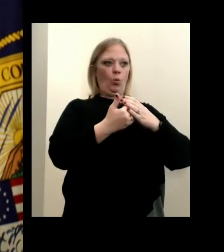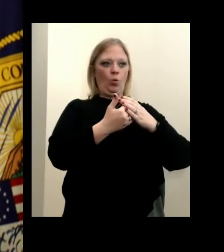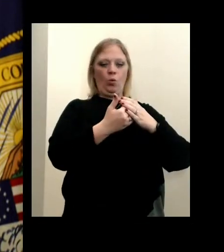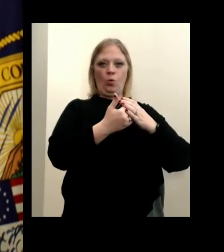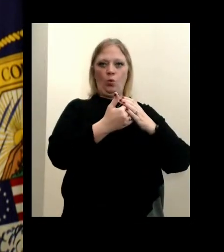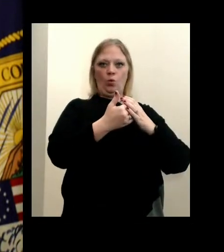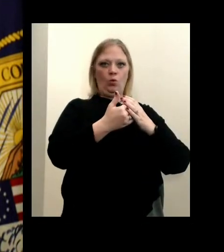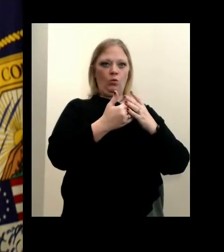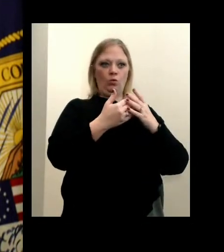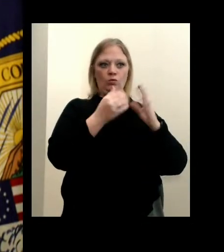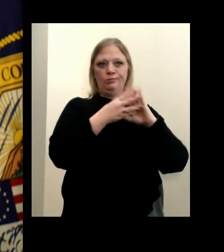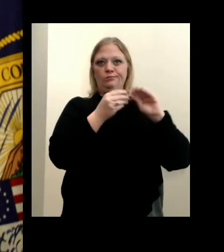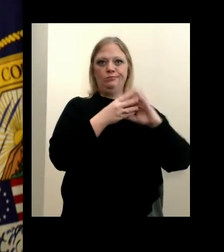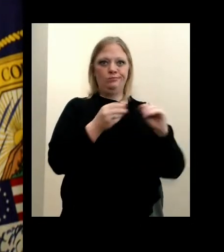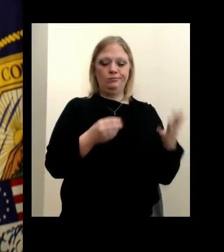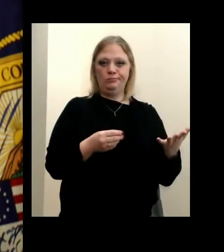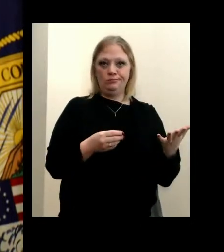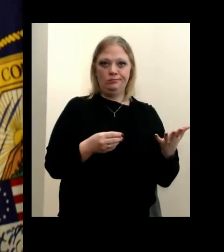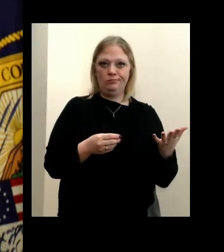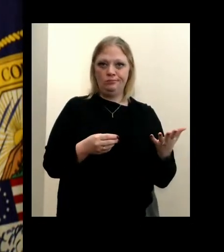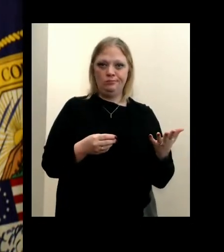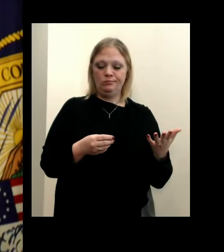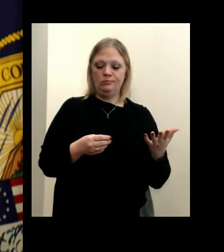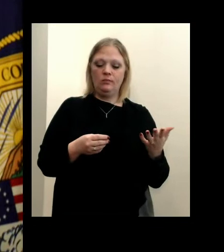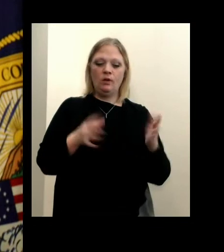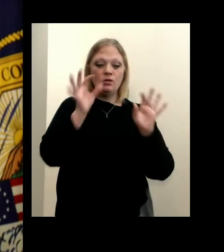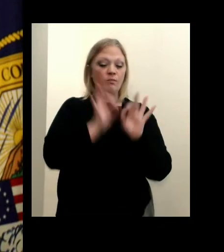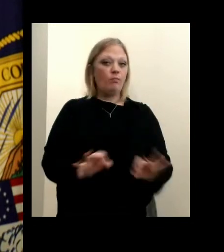it's important to understand that what the